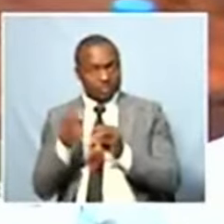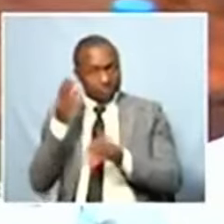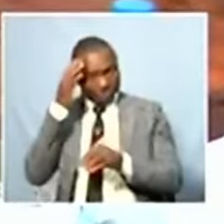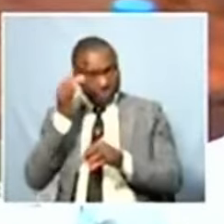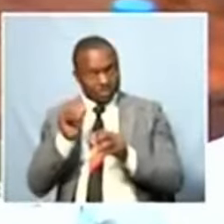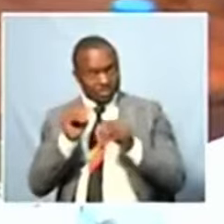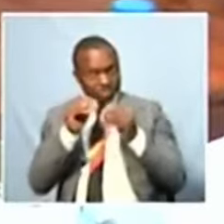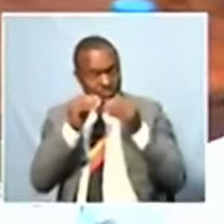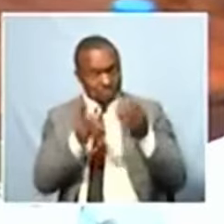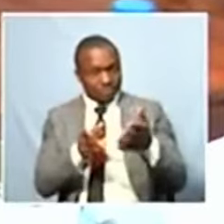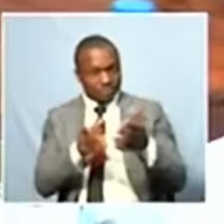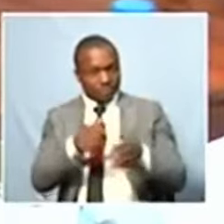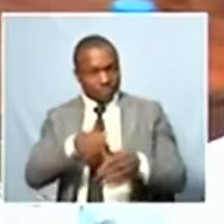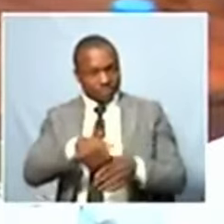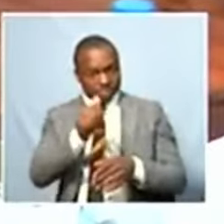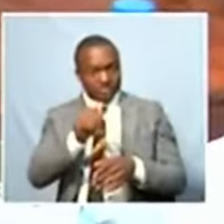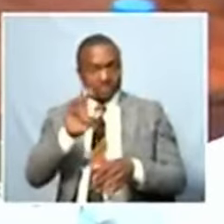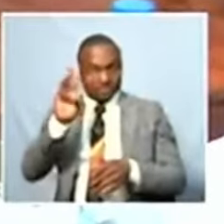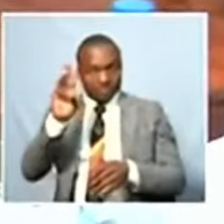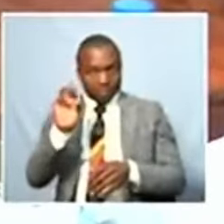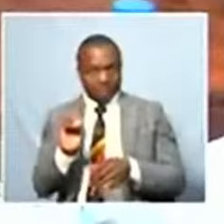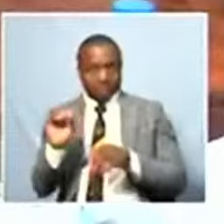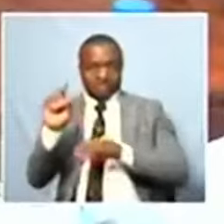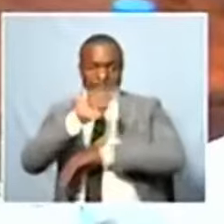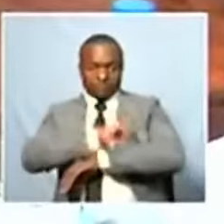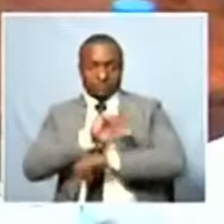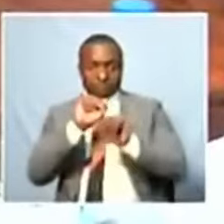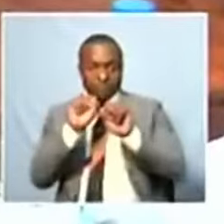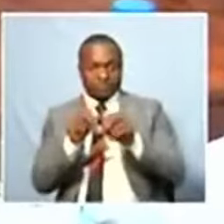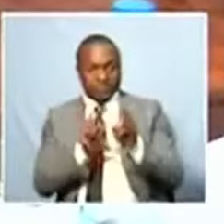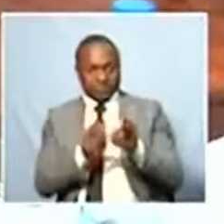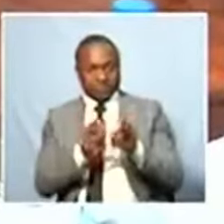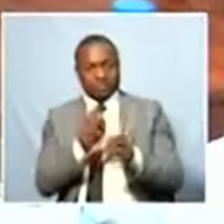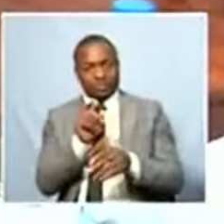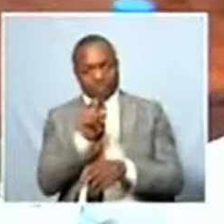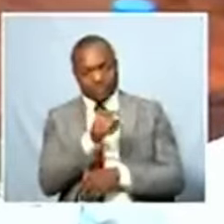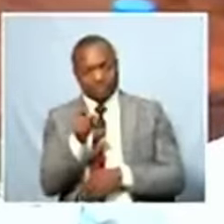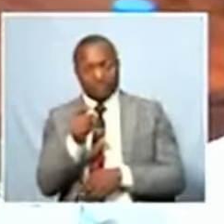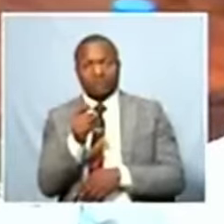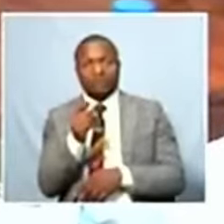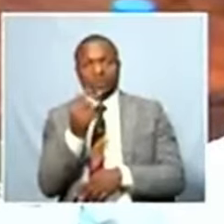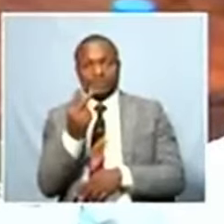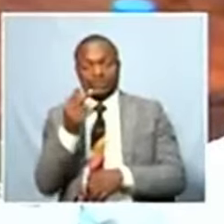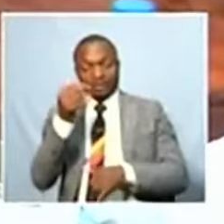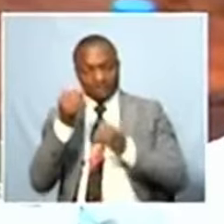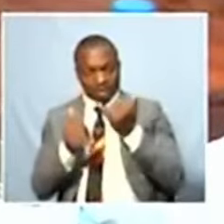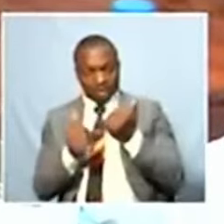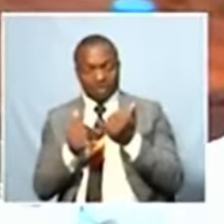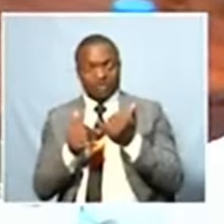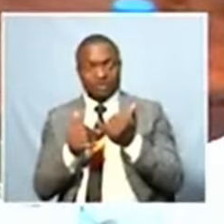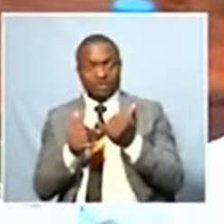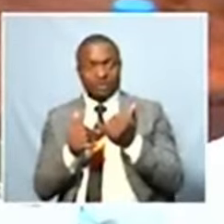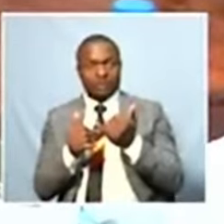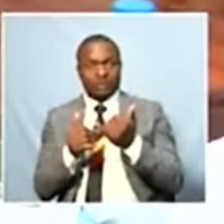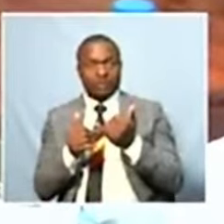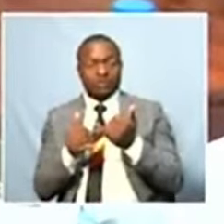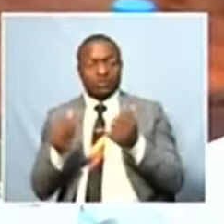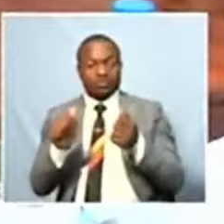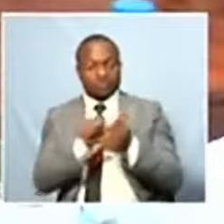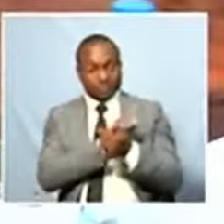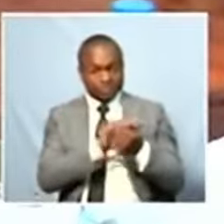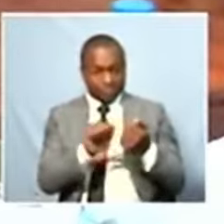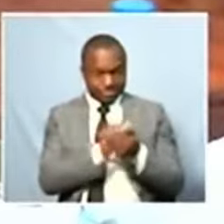to give yourself 60 days? Maybe you can respond to those two, and then the last one is on the perishables,